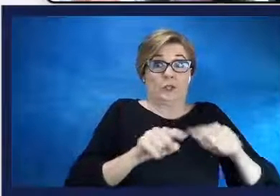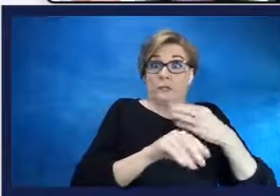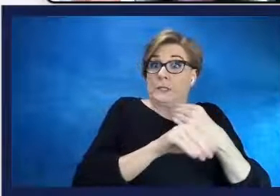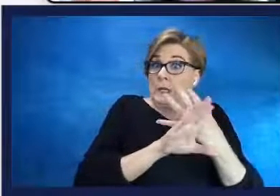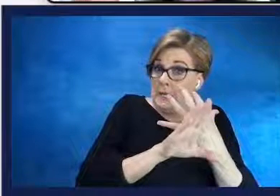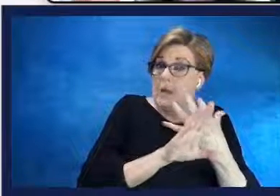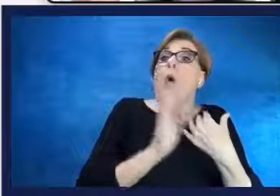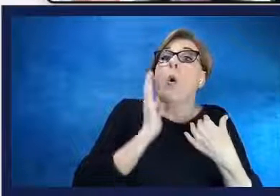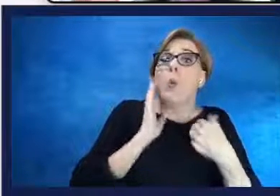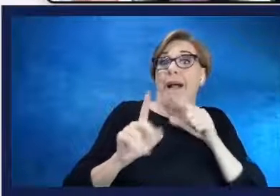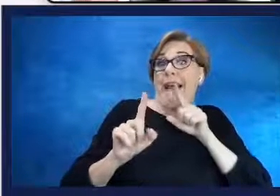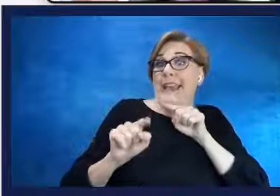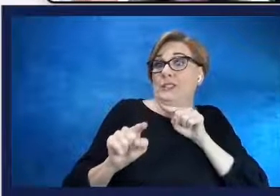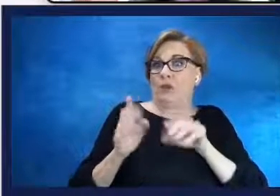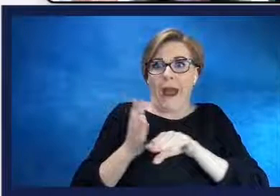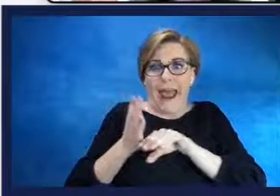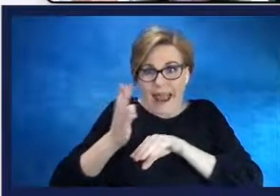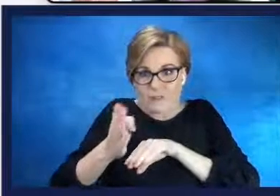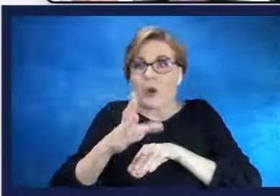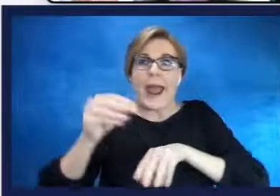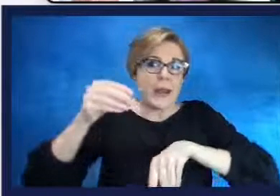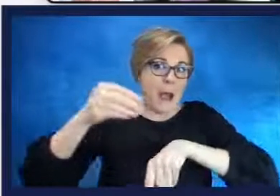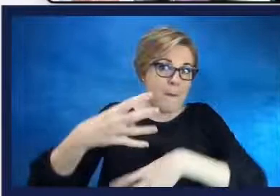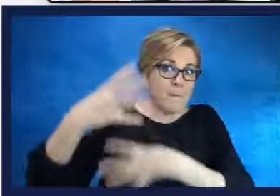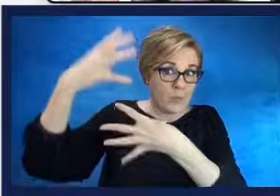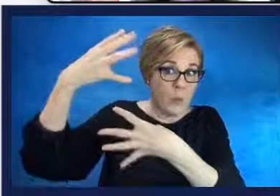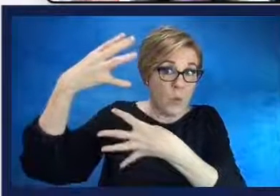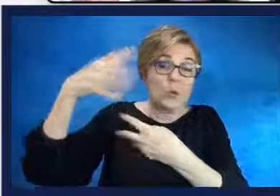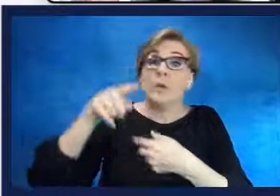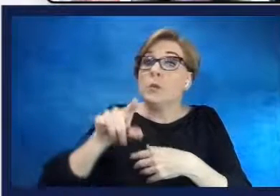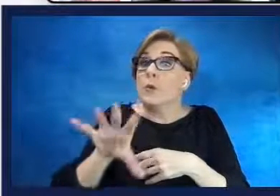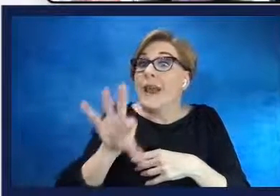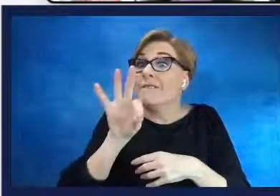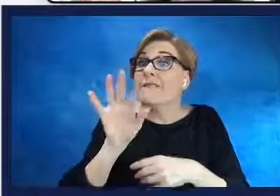this video and all of our other videos by simply going to